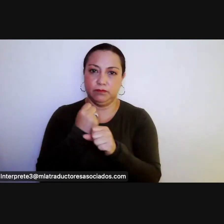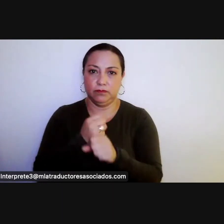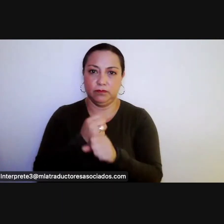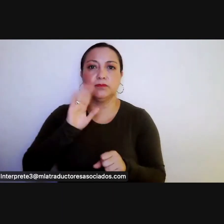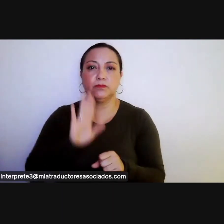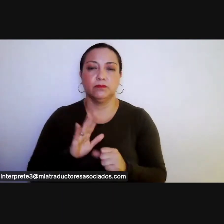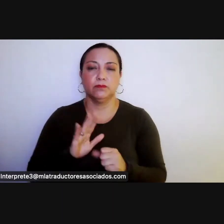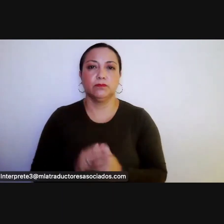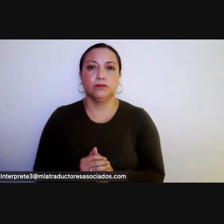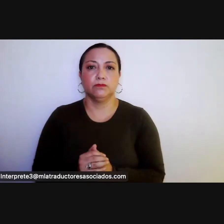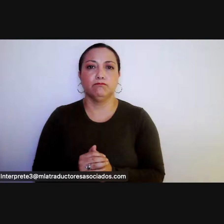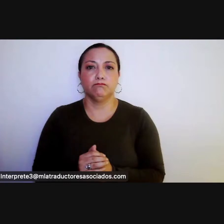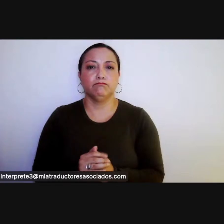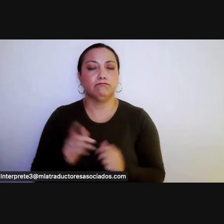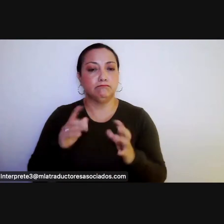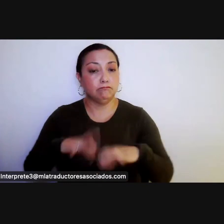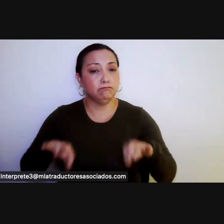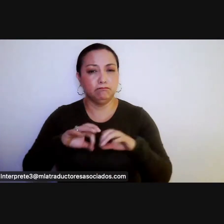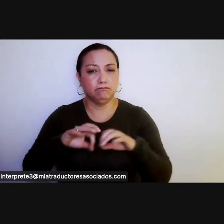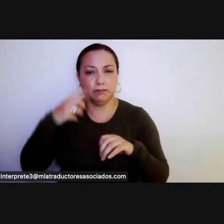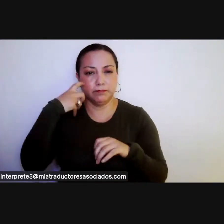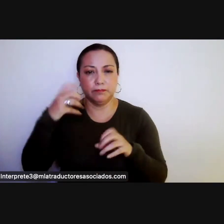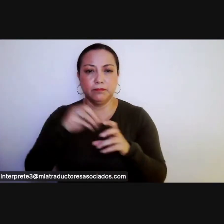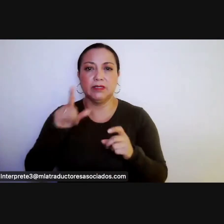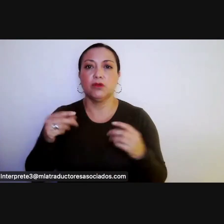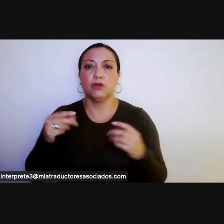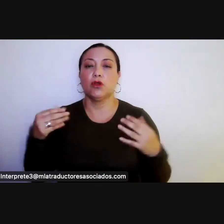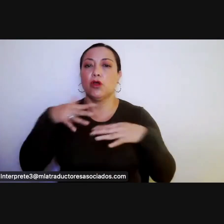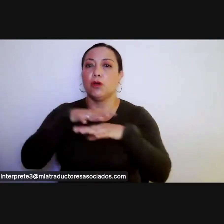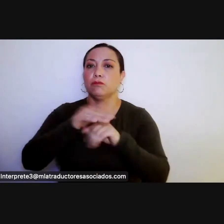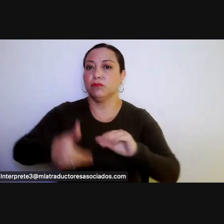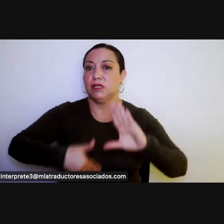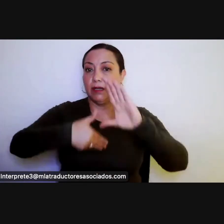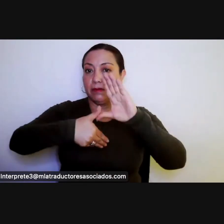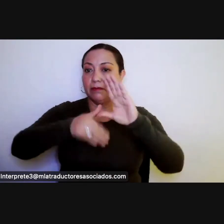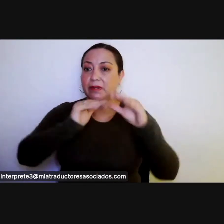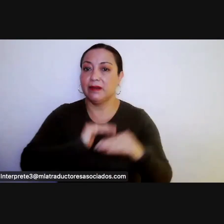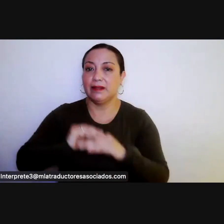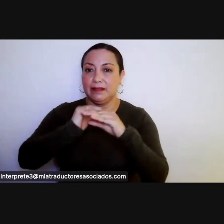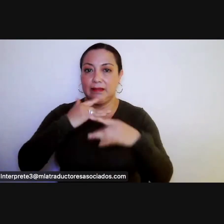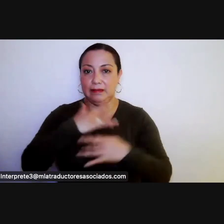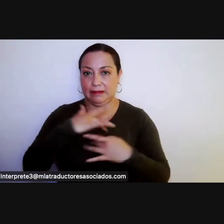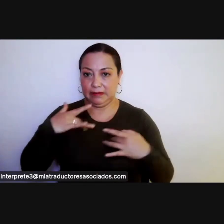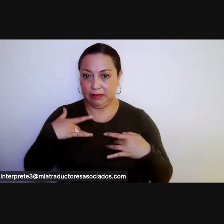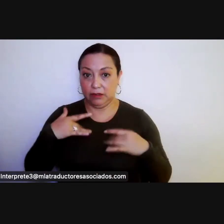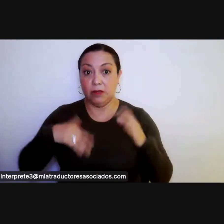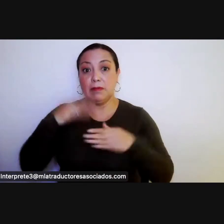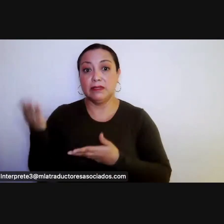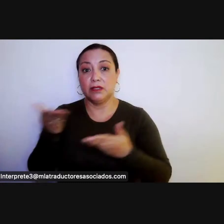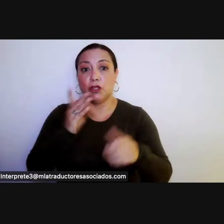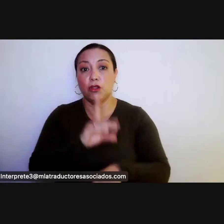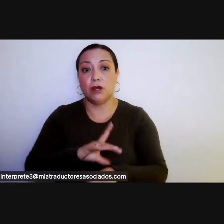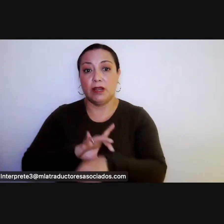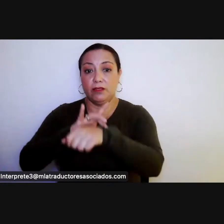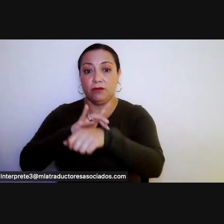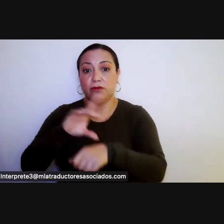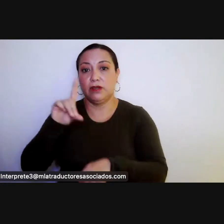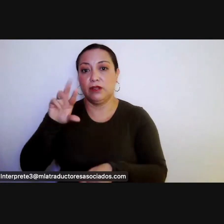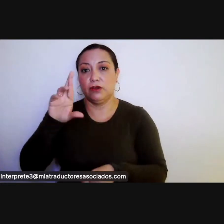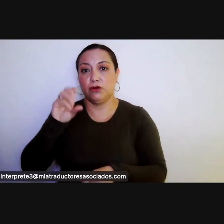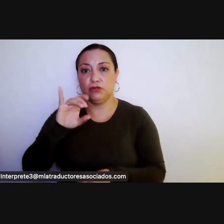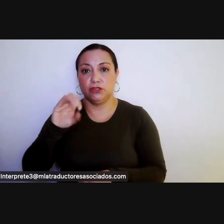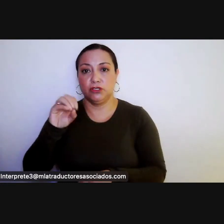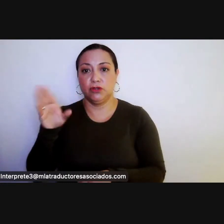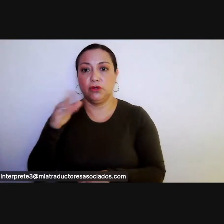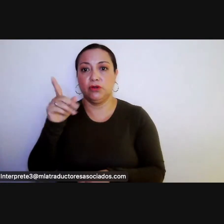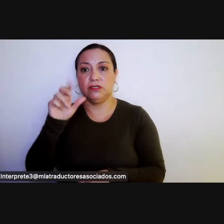close cooperation in a very important work with the network of the Americas and the